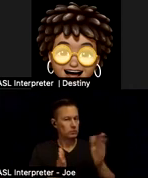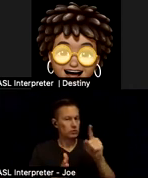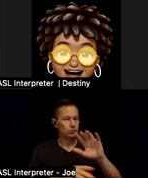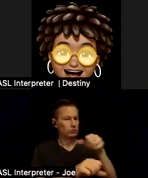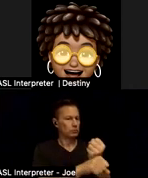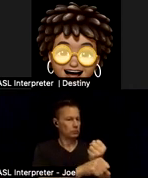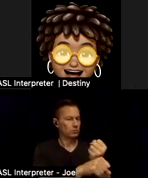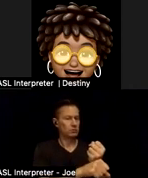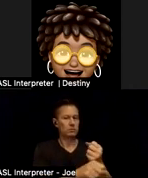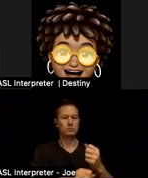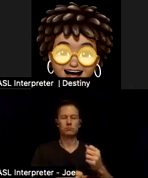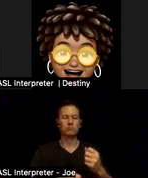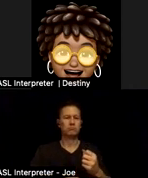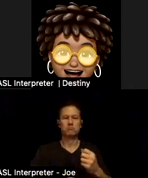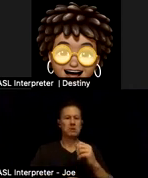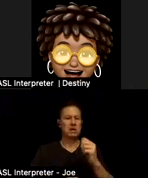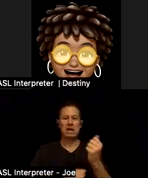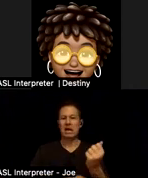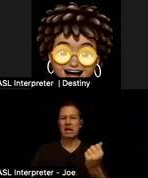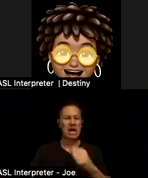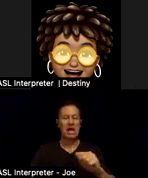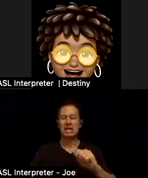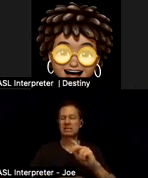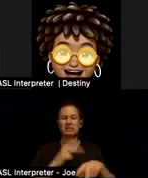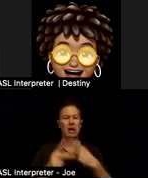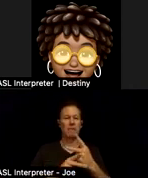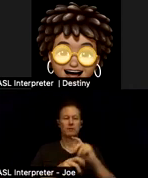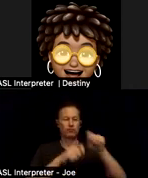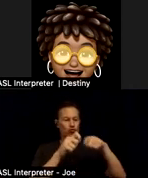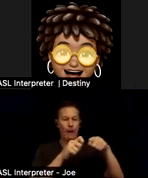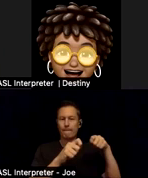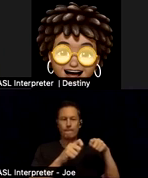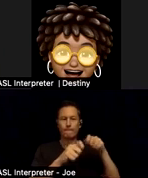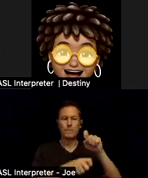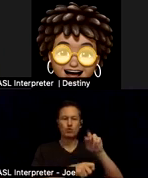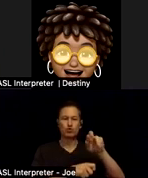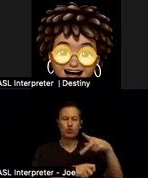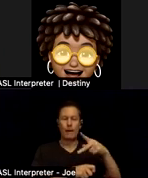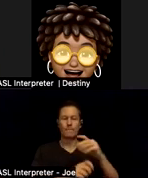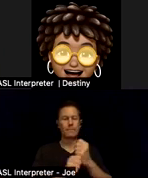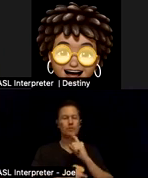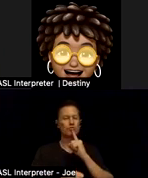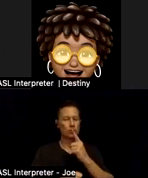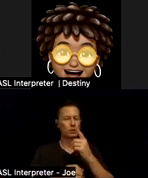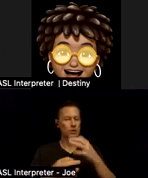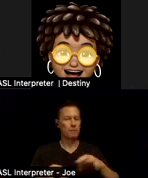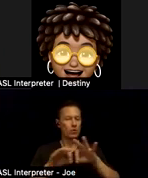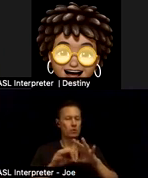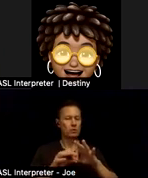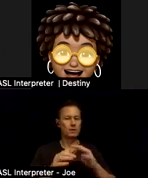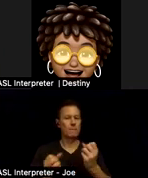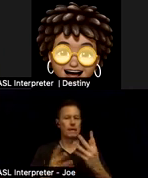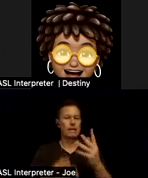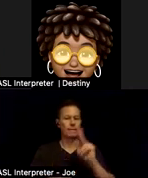can use any straps available from Safety Proof or Quake Hold. It's really important that we have those items secured down, as people will spend a lot of time here in the kitchen